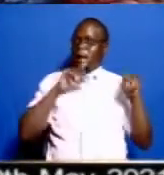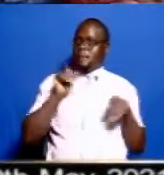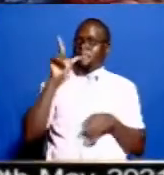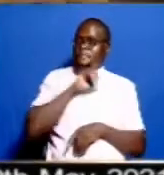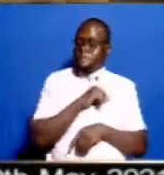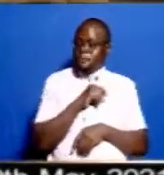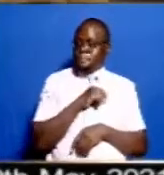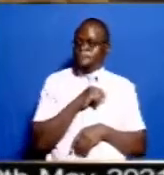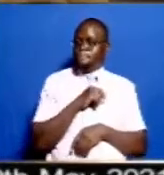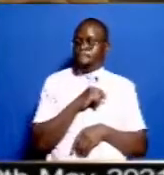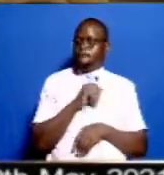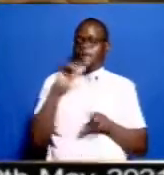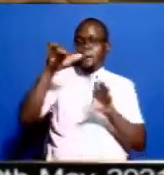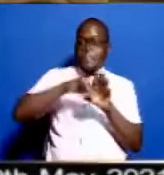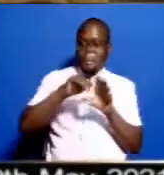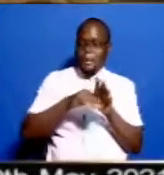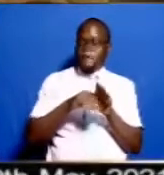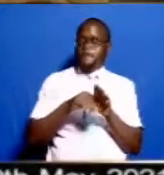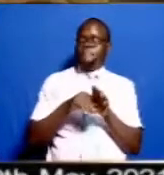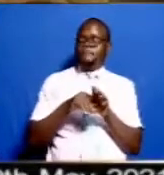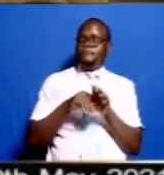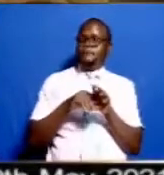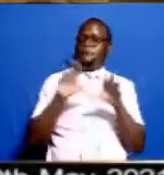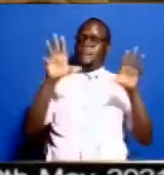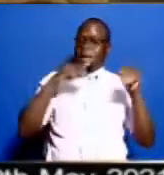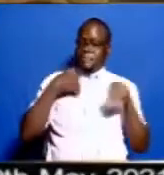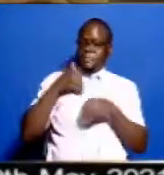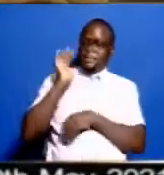the acceptance of members that I put the question? Yes.